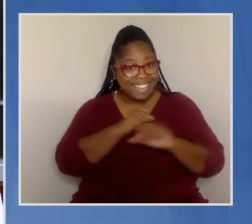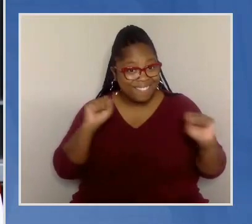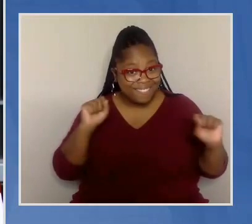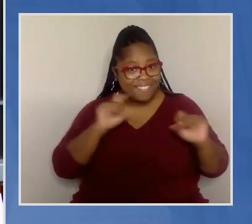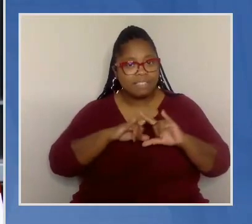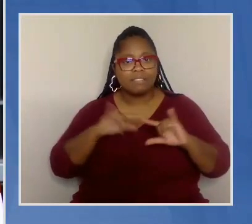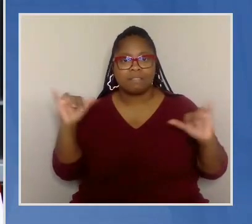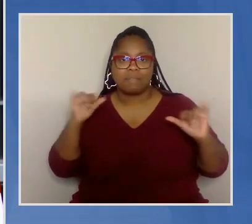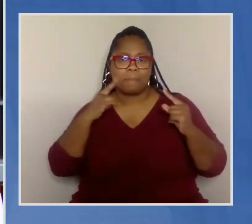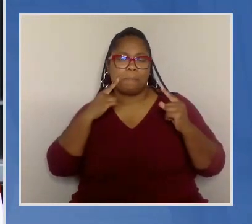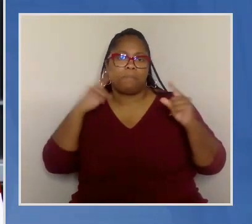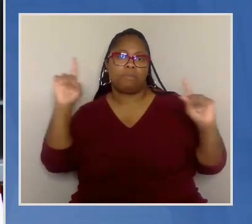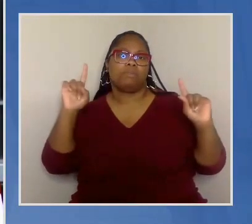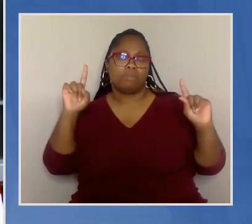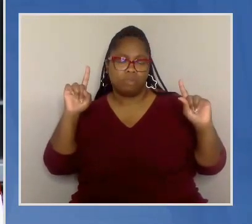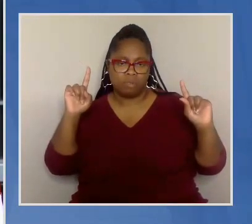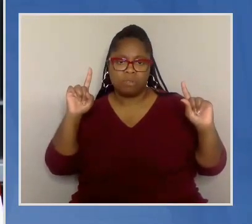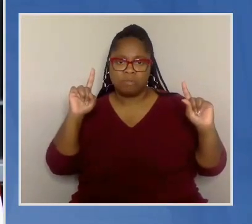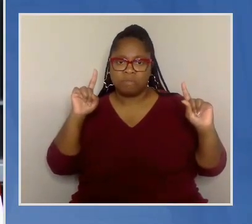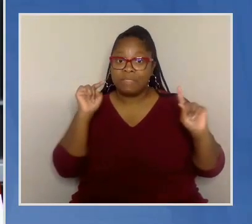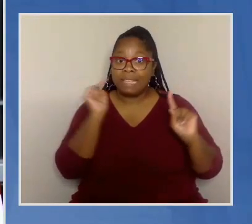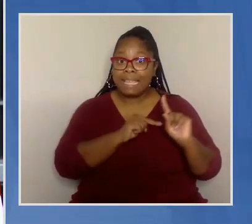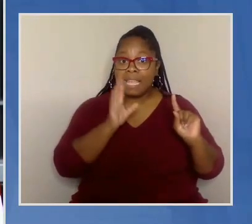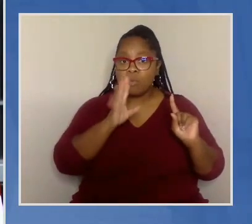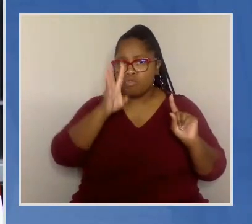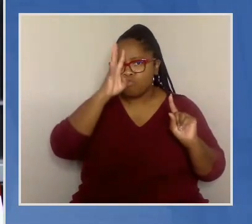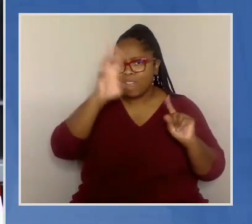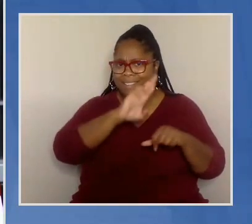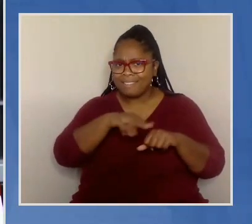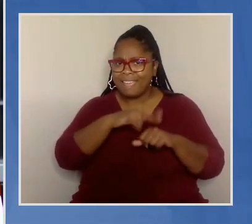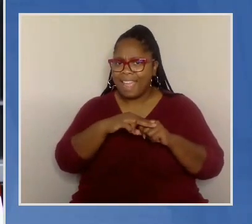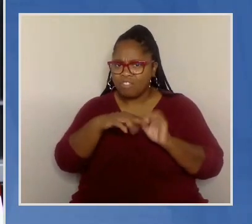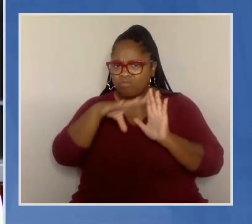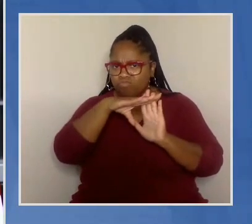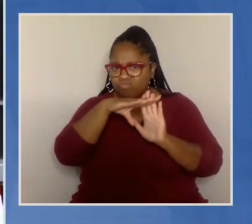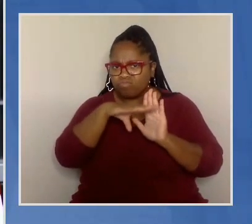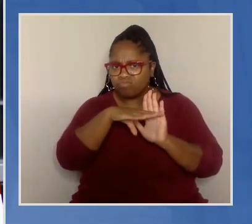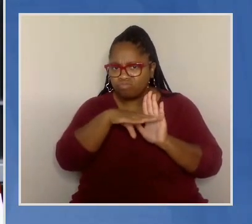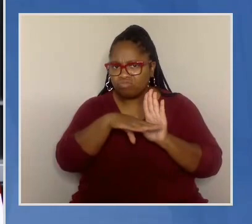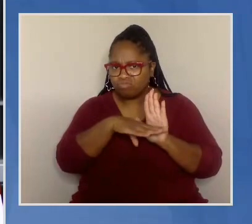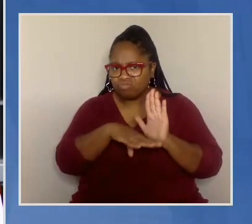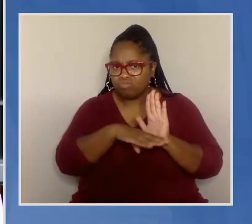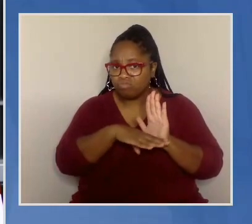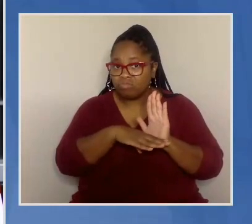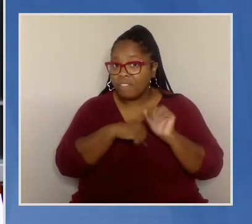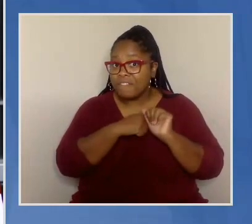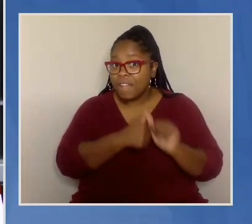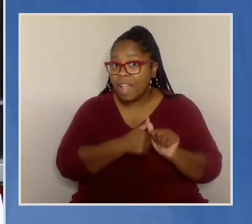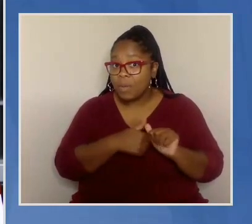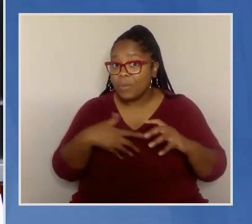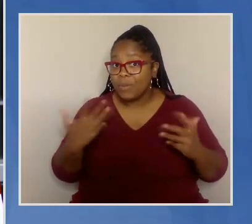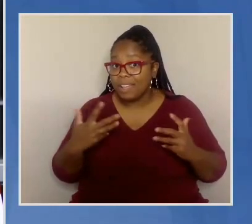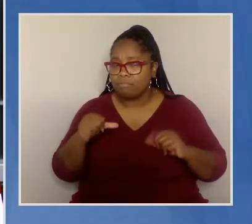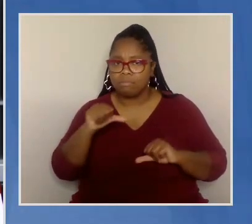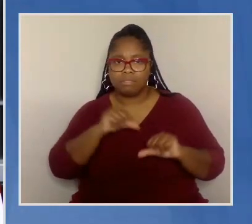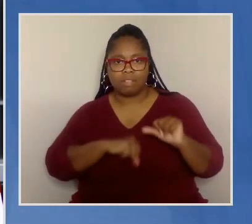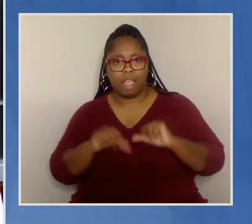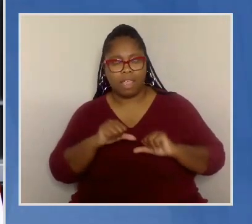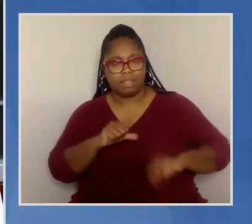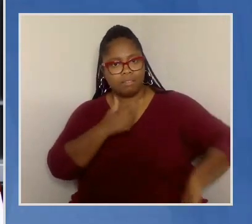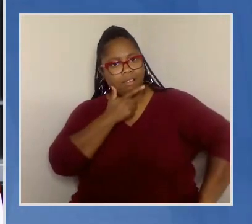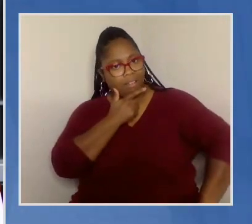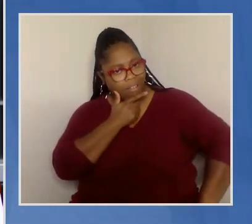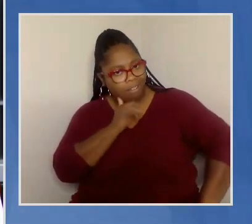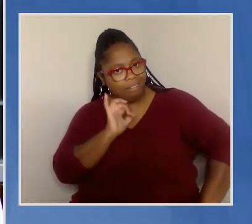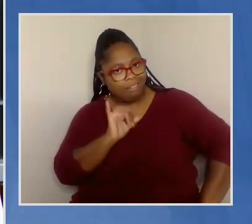and effective. He'll create national guidance based on science. Imagine that.